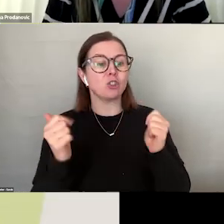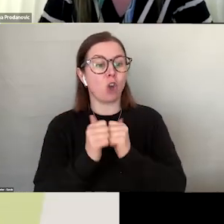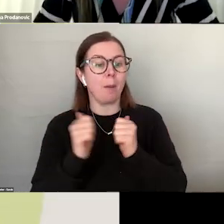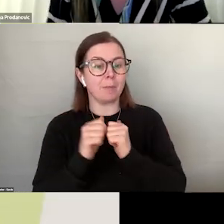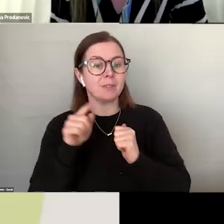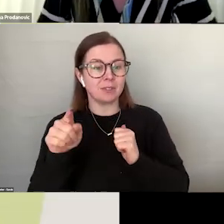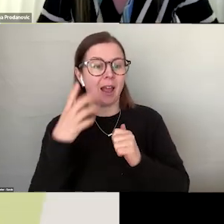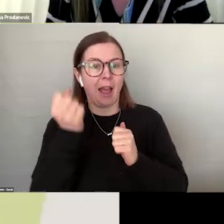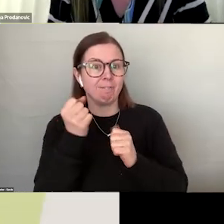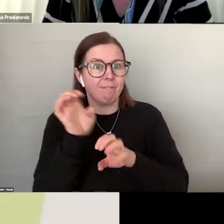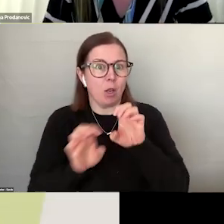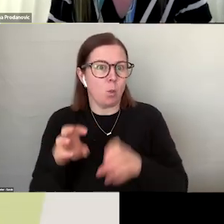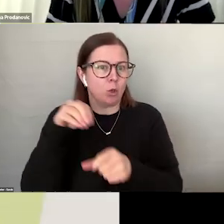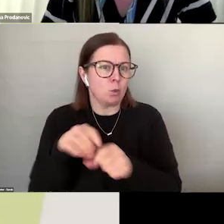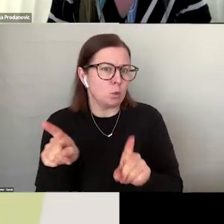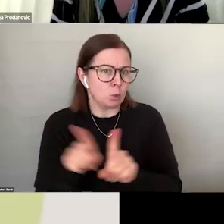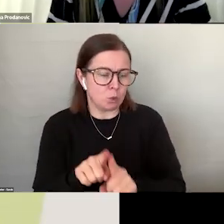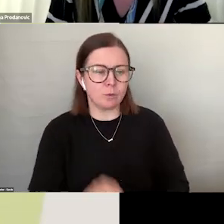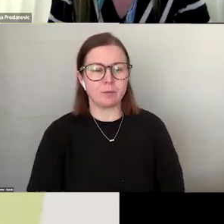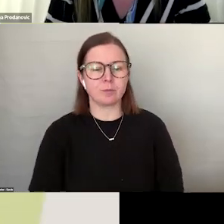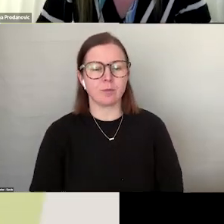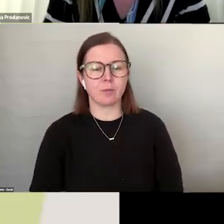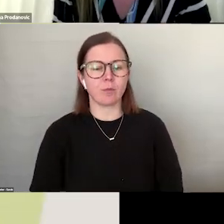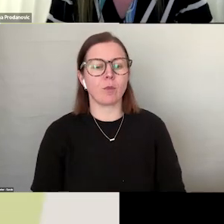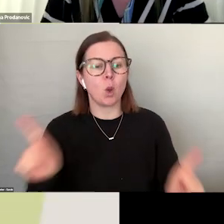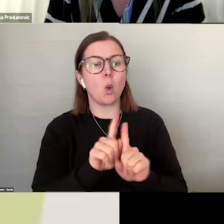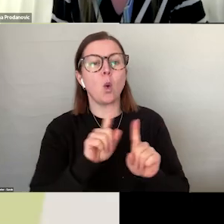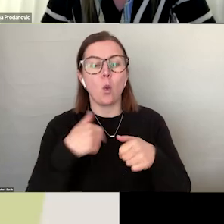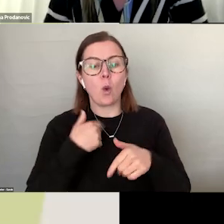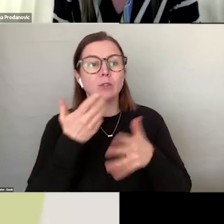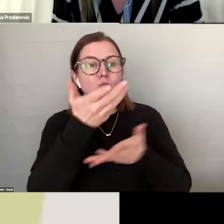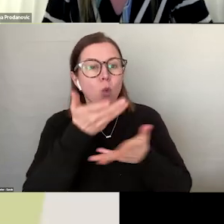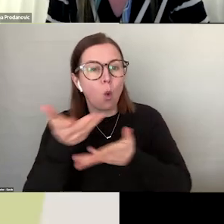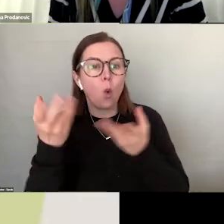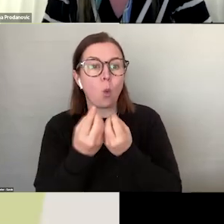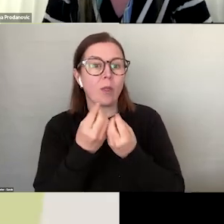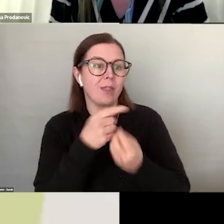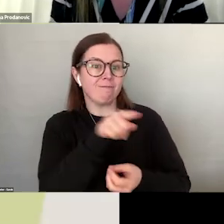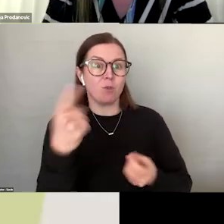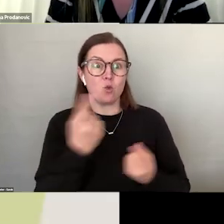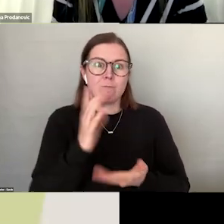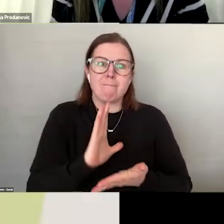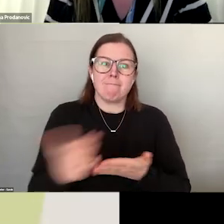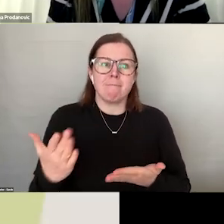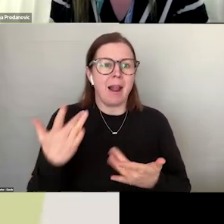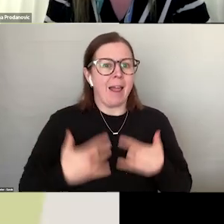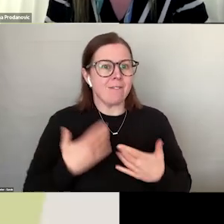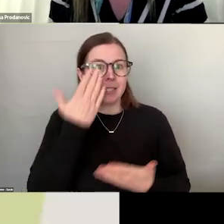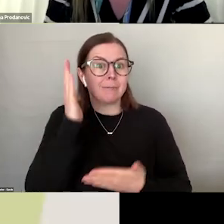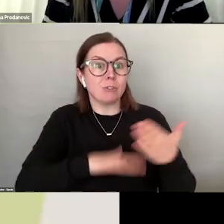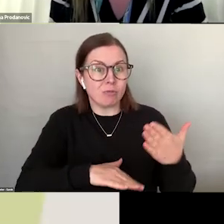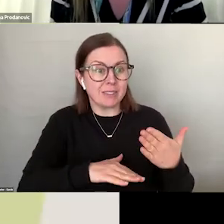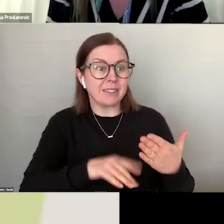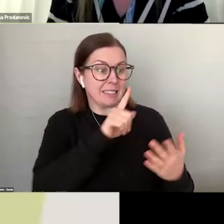model of care. And we also talked to people with lived experience. So we met with a person with intellectual disability and their